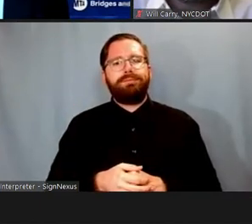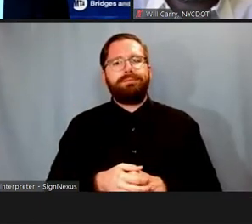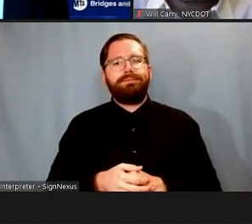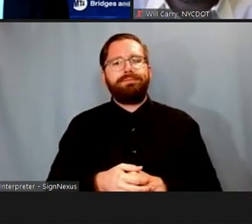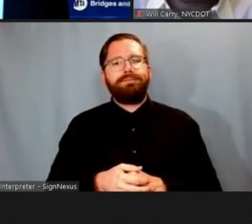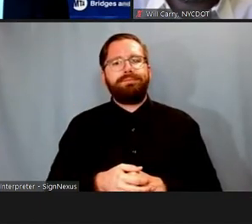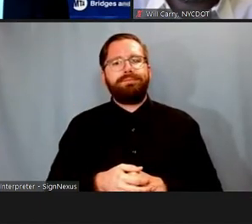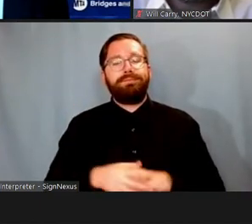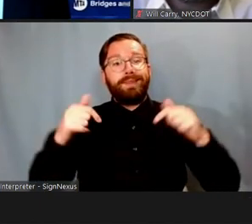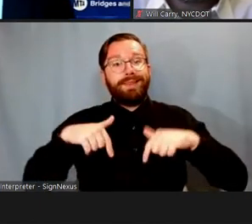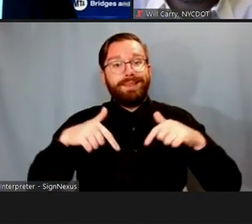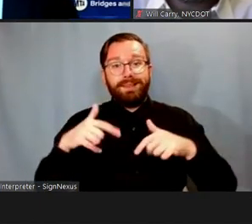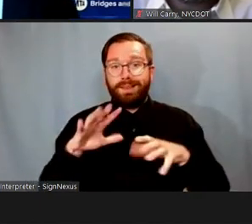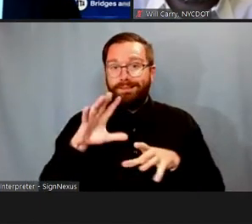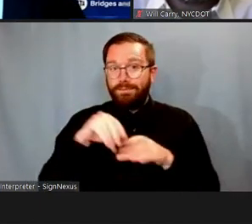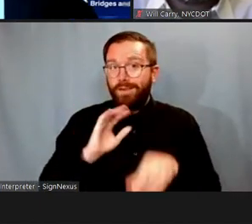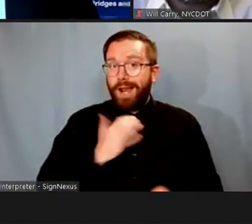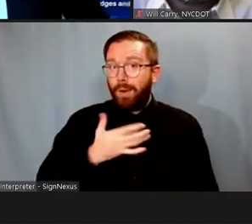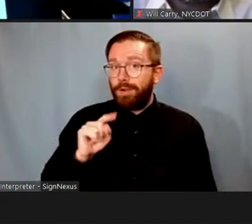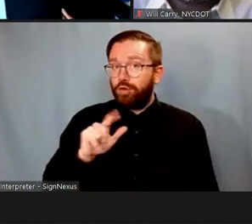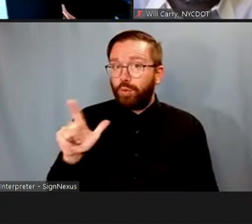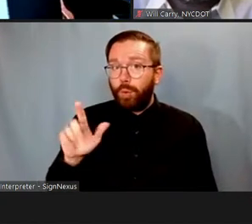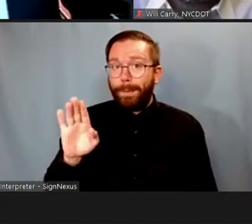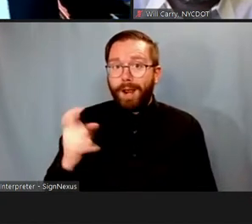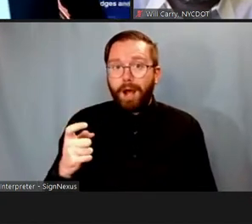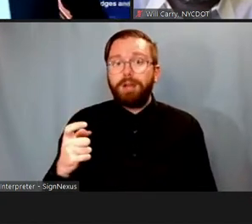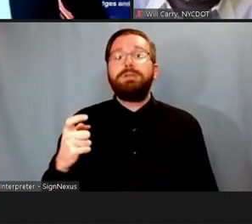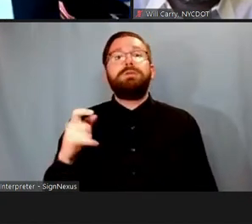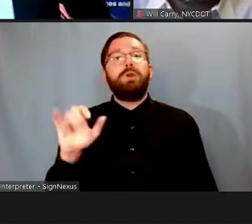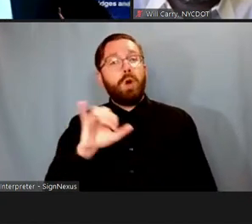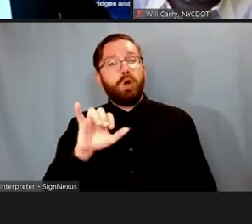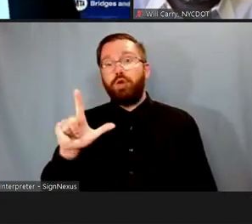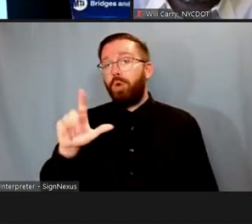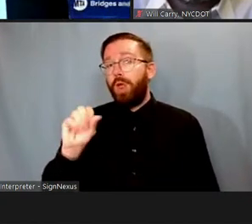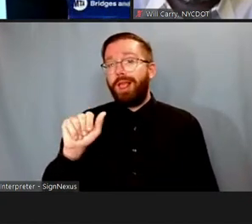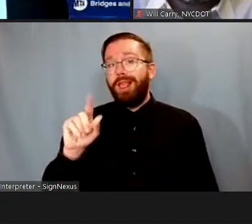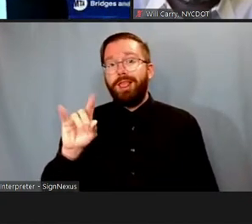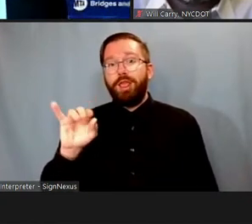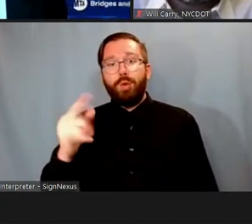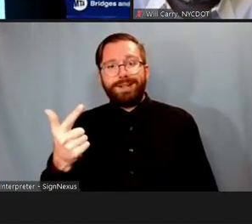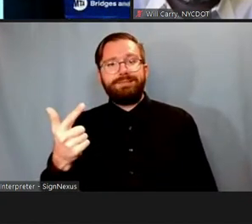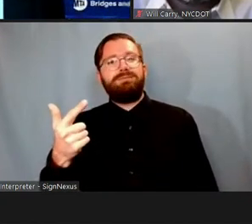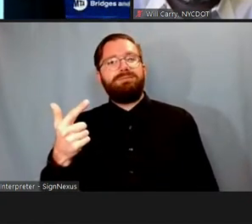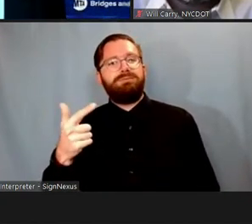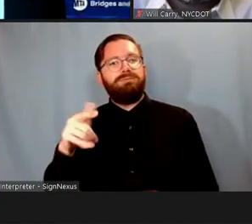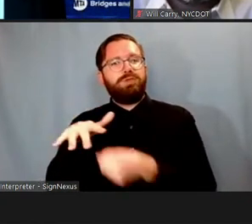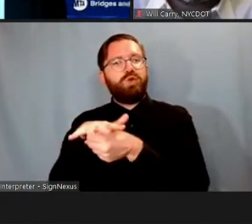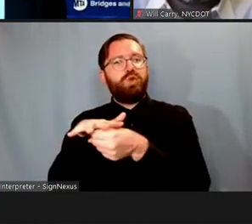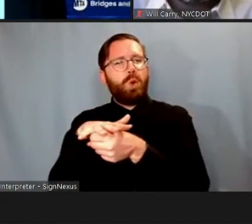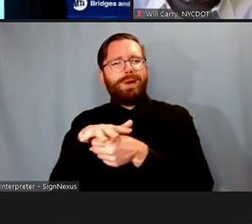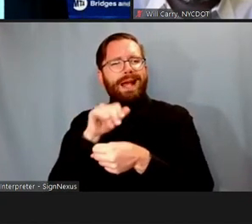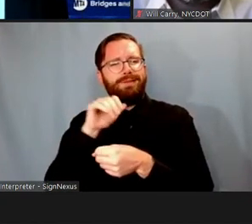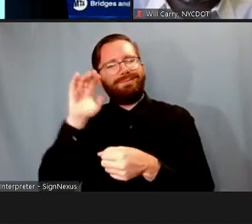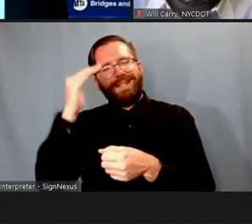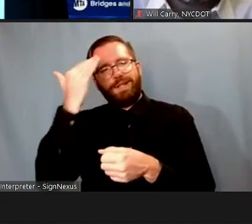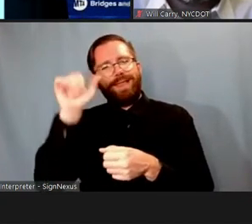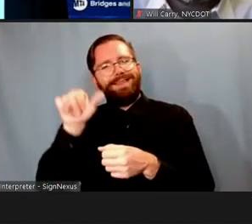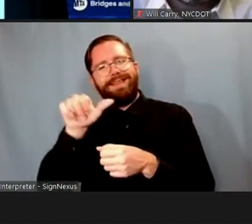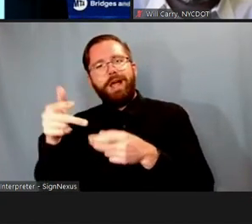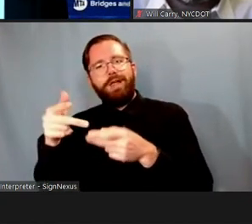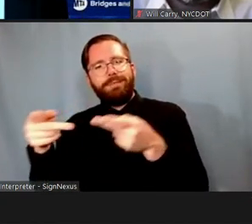toolbox which should include also loading zones i know this is beyond the purview of this project expanded red light speeding